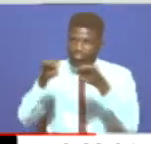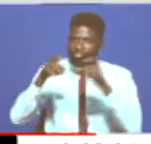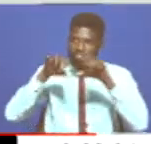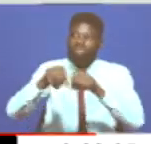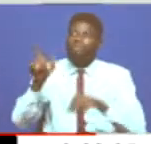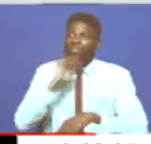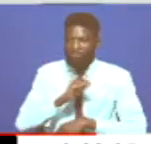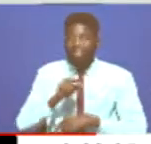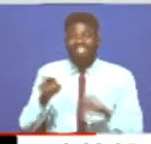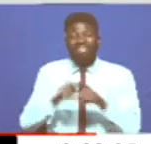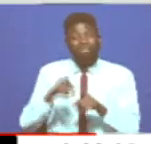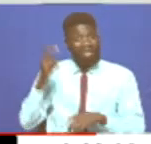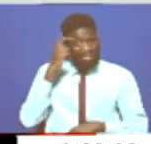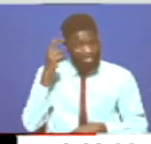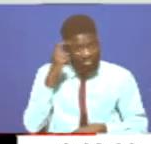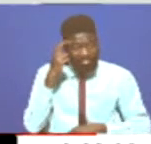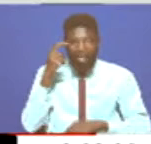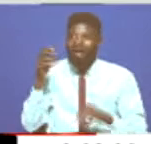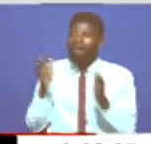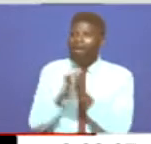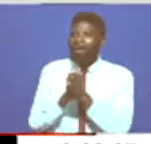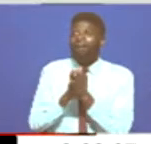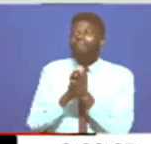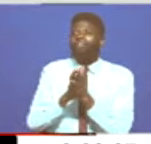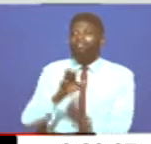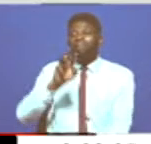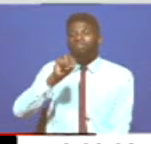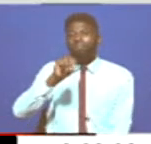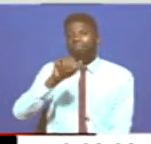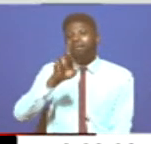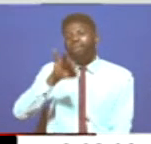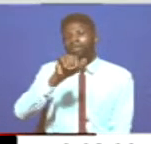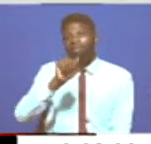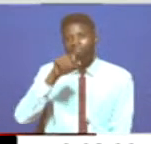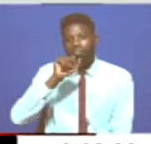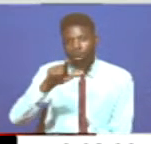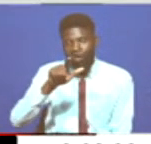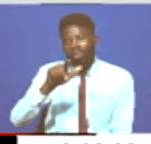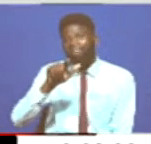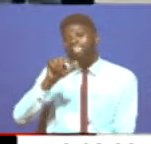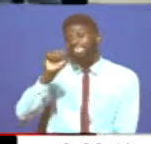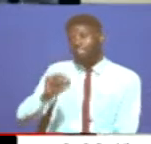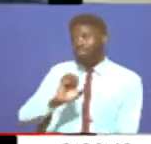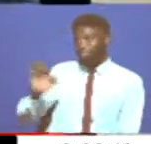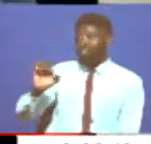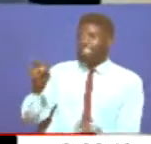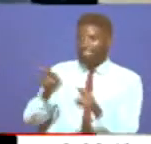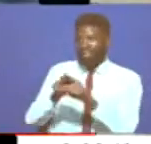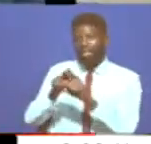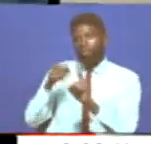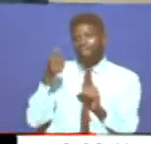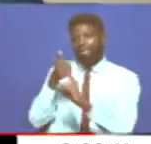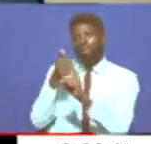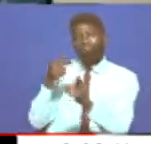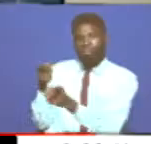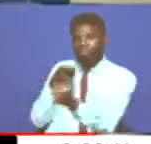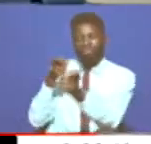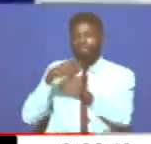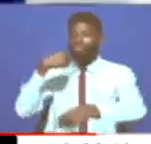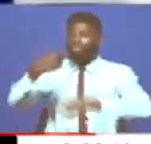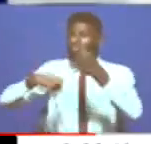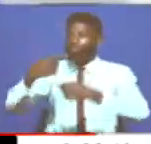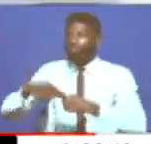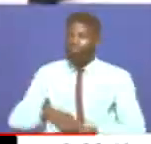Kyiv, northeastern Kharkiv, and Mariupol in southeast, continue to be attacked. Gisho Kiwashira,